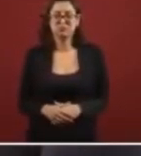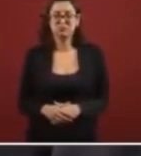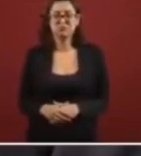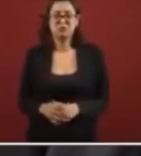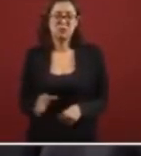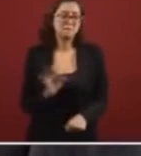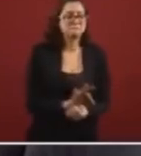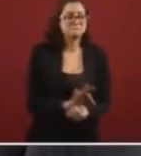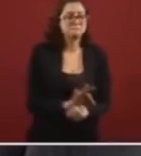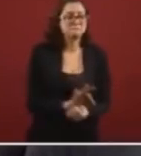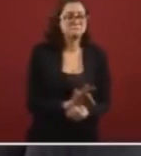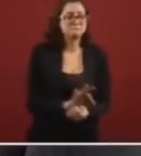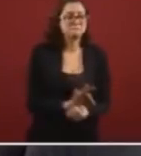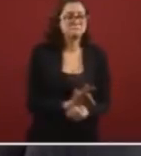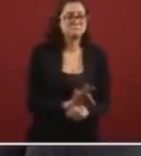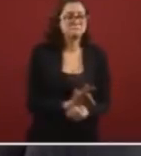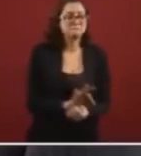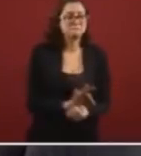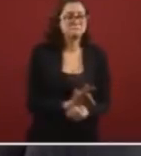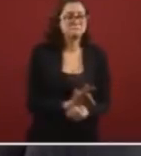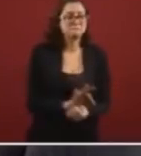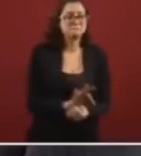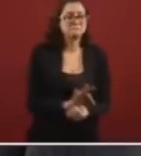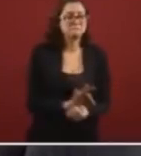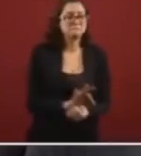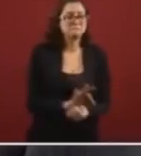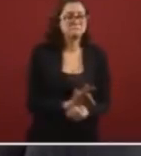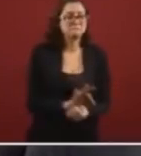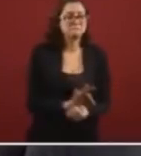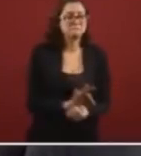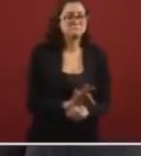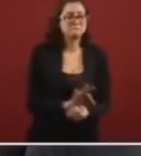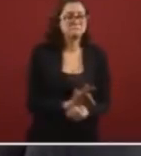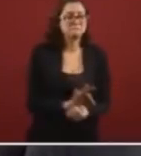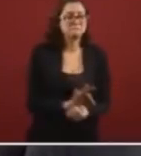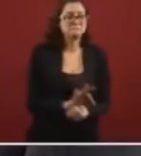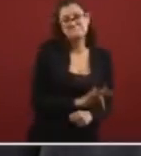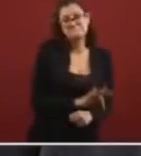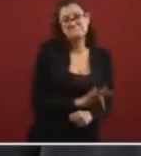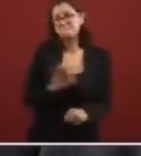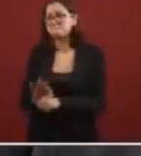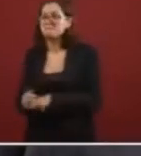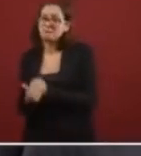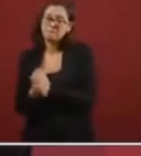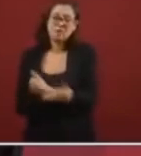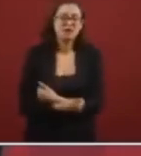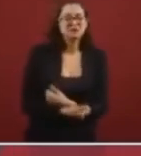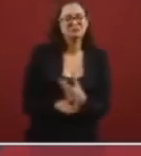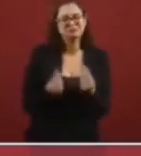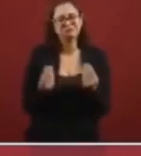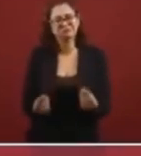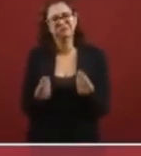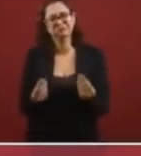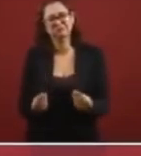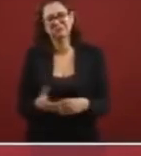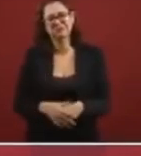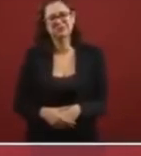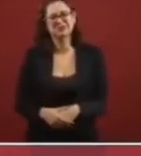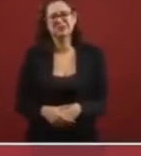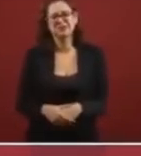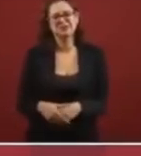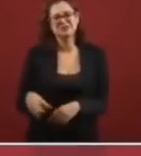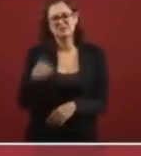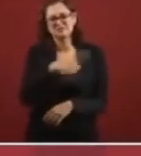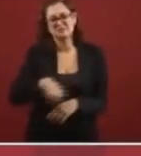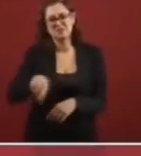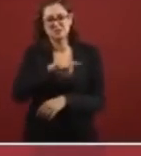And they used to cover up. También, obviamente, el presidente está echándole la indirecta. And there he's giving her an indirect. No se podía tocar a los